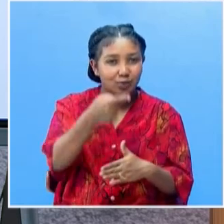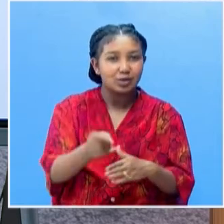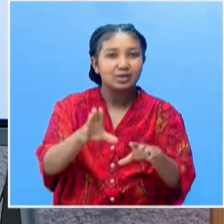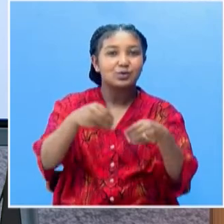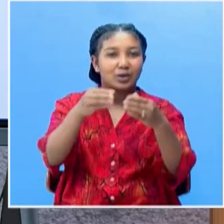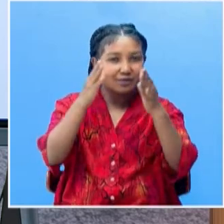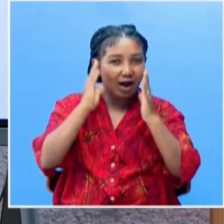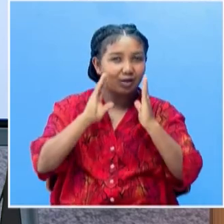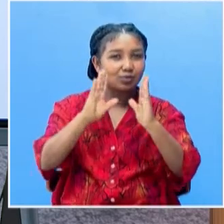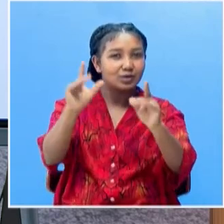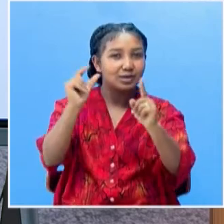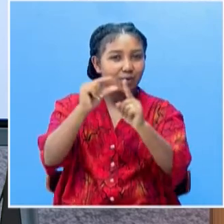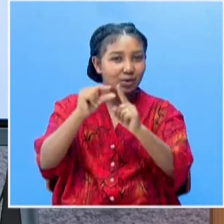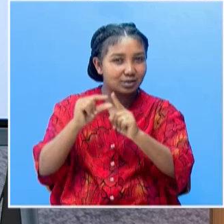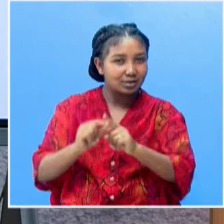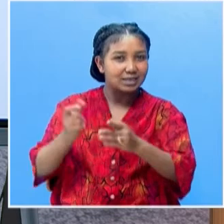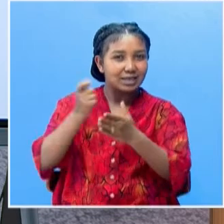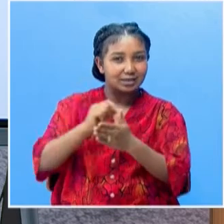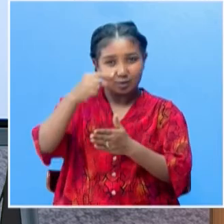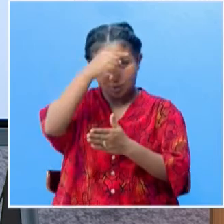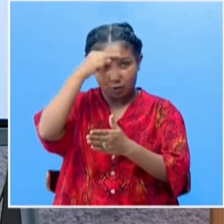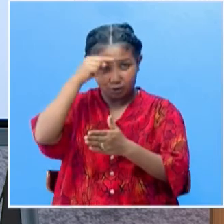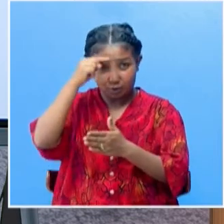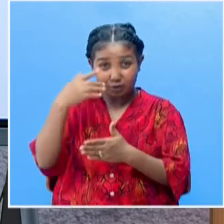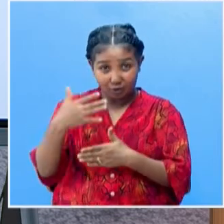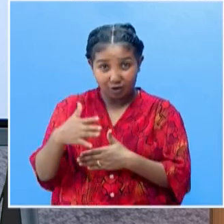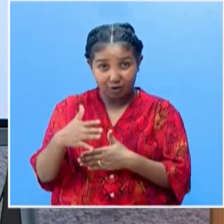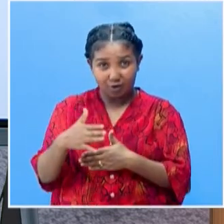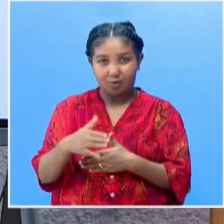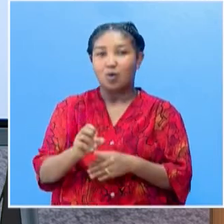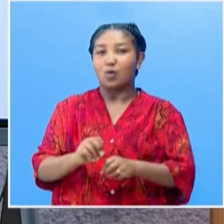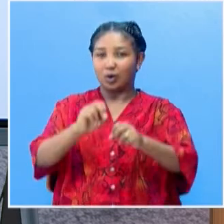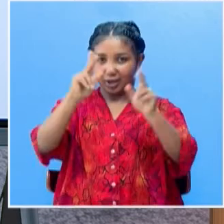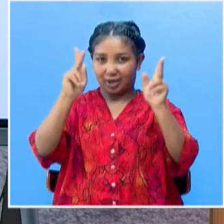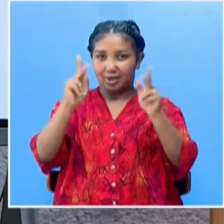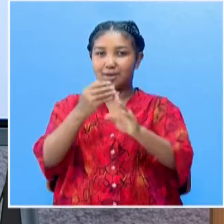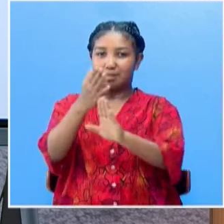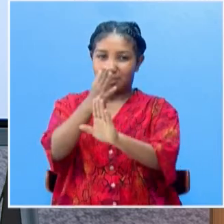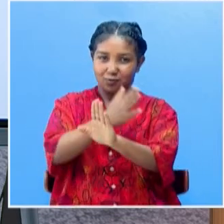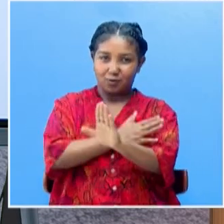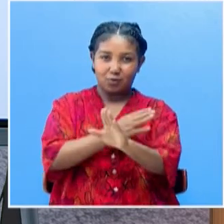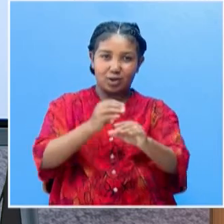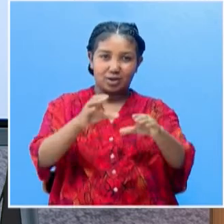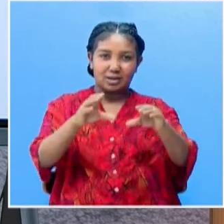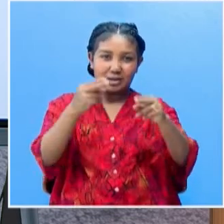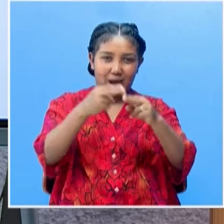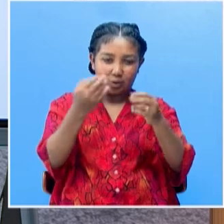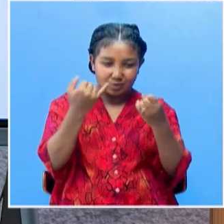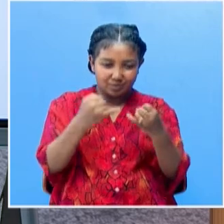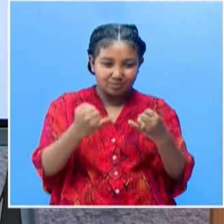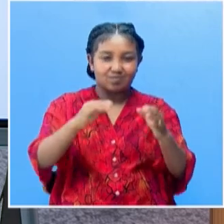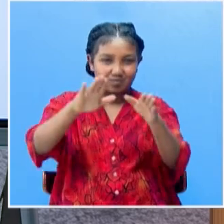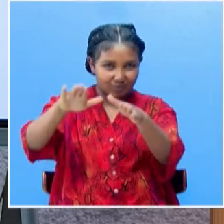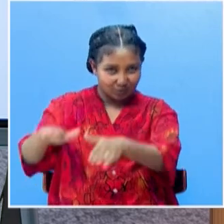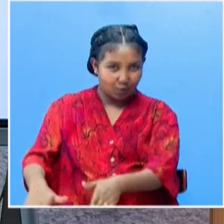give attention to the words that are written in bold. Yes? Okay. Before we categorize the nouns,